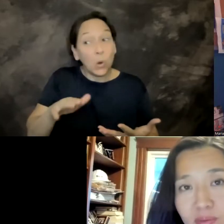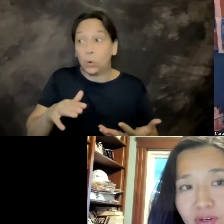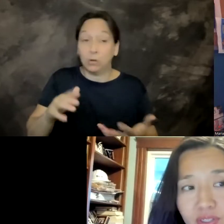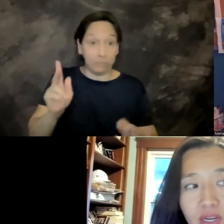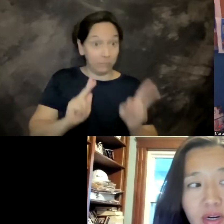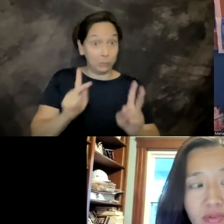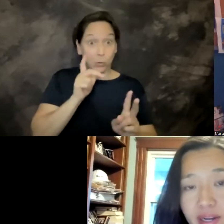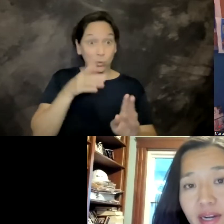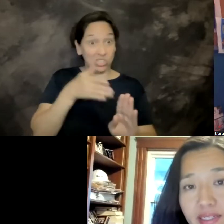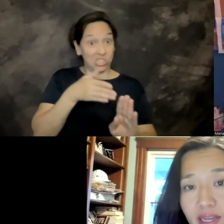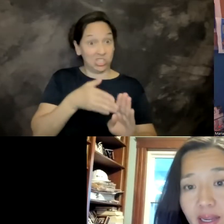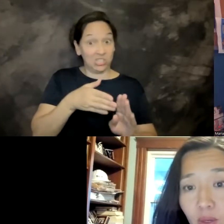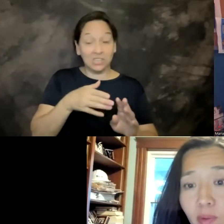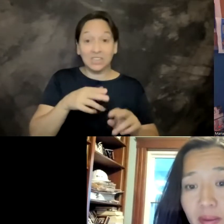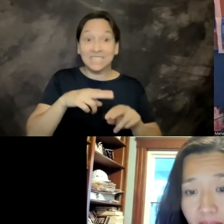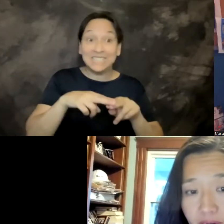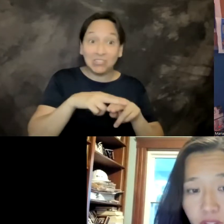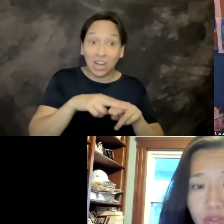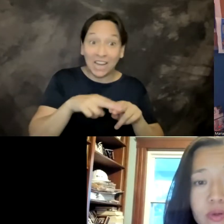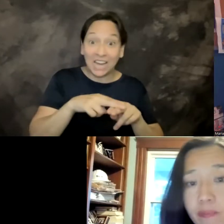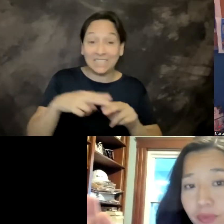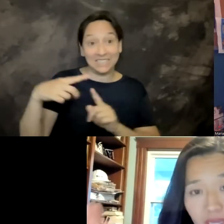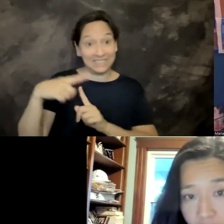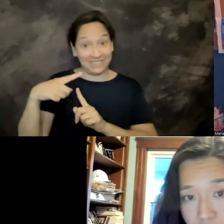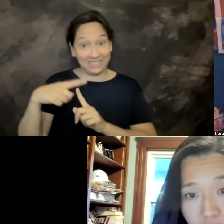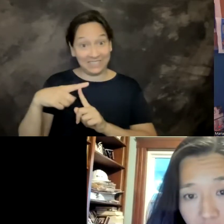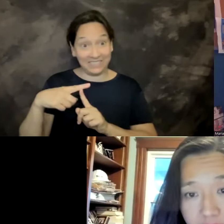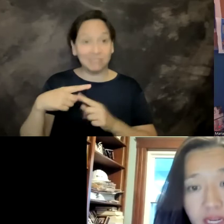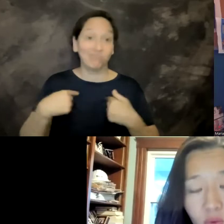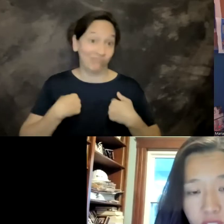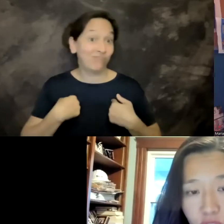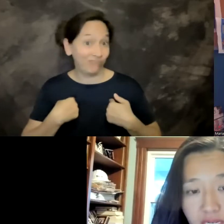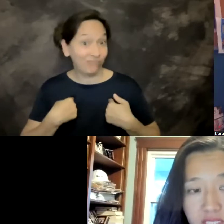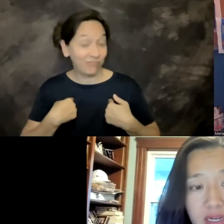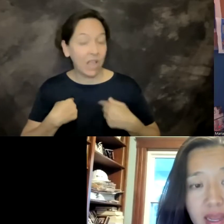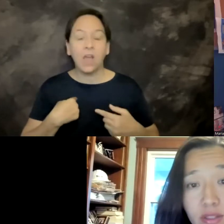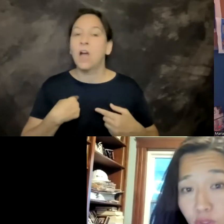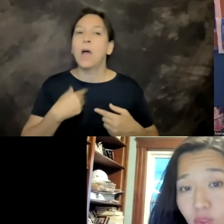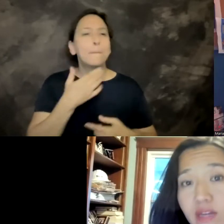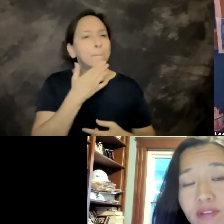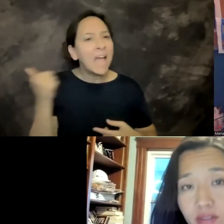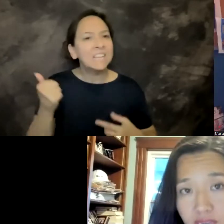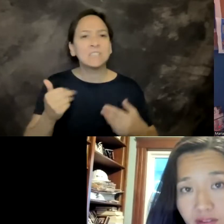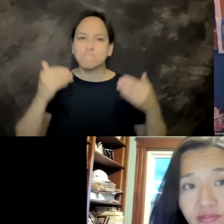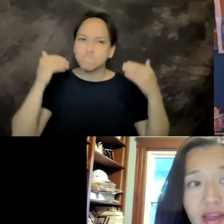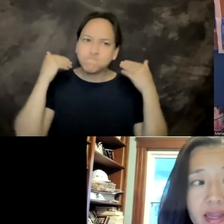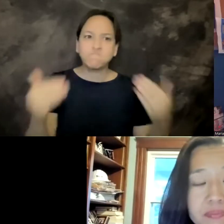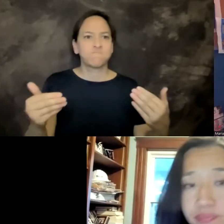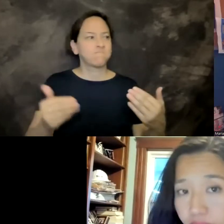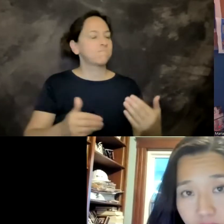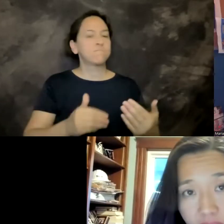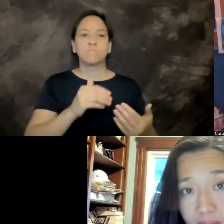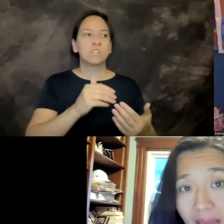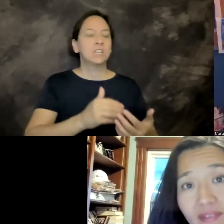our commuters, recognize that it will be better to get this all done in one stretch, and so that we can feel safe